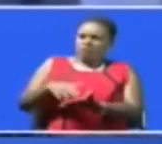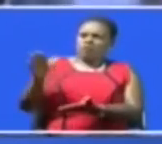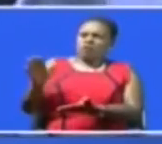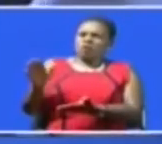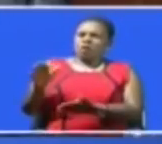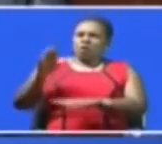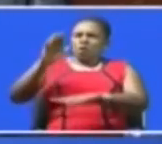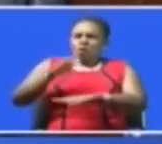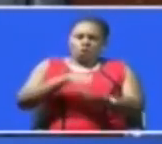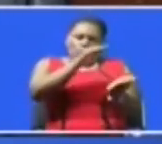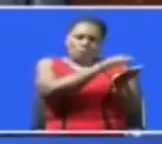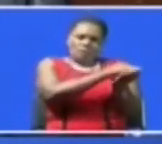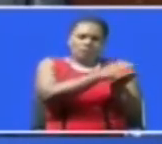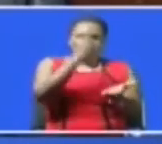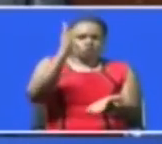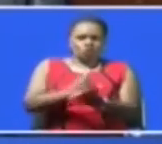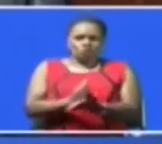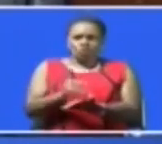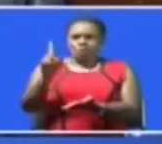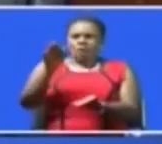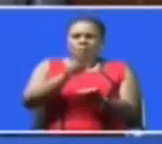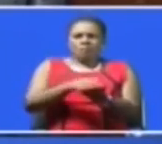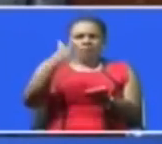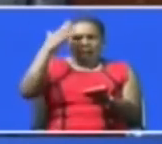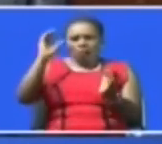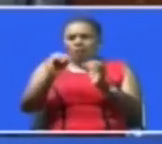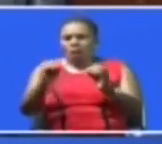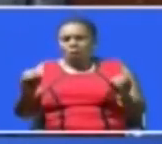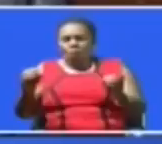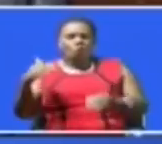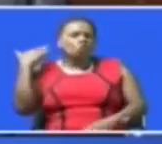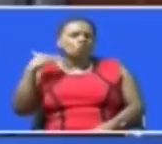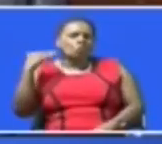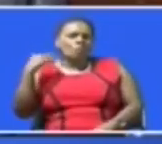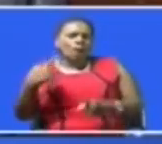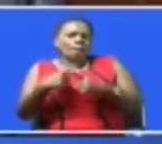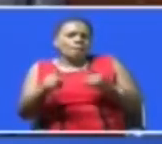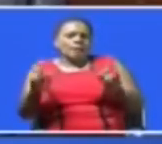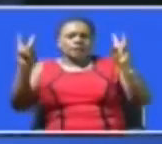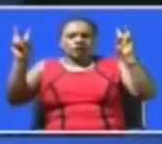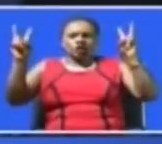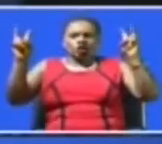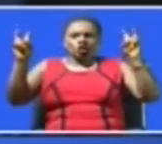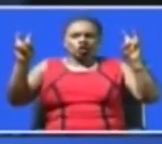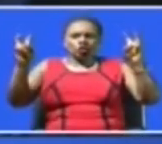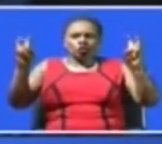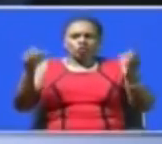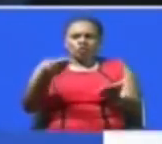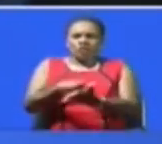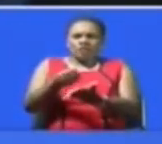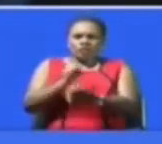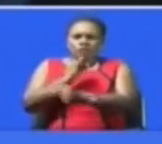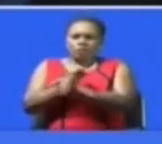Okay, with regards to the banks, it is true that a bank would not know that it's dealing with a criminal. But this issue of financial institutions